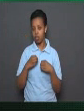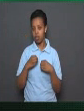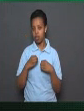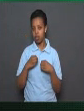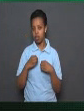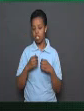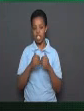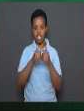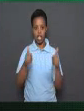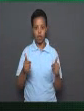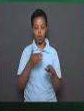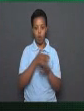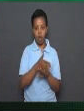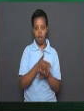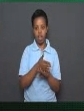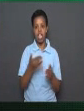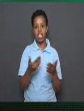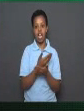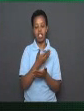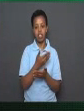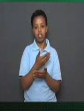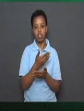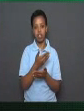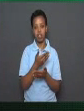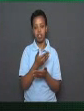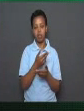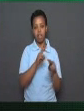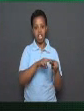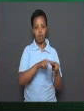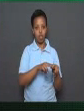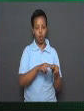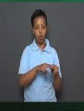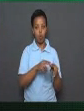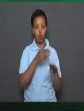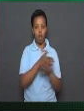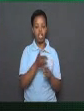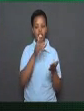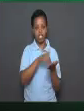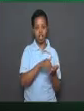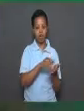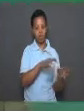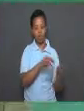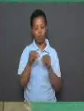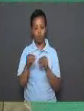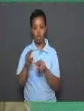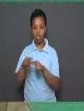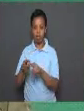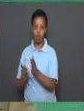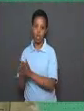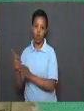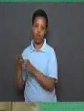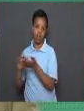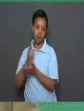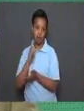be isolated from the newly diseased host and cultured again. The